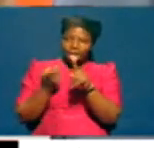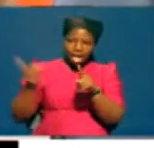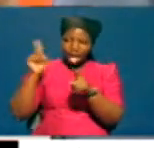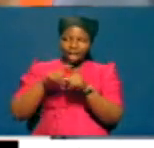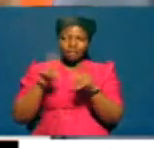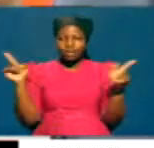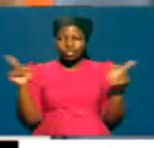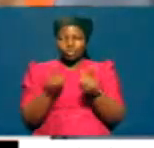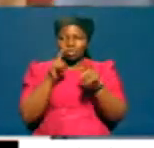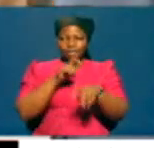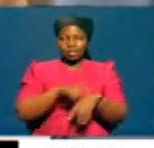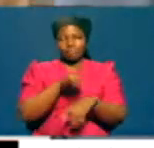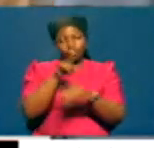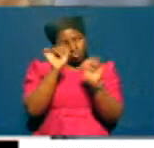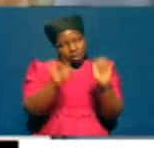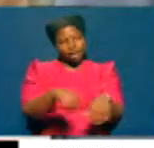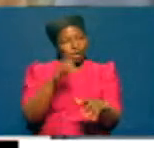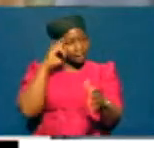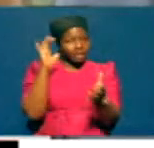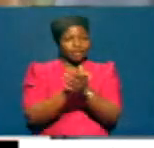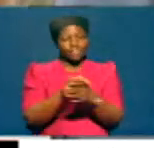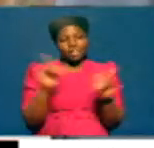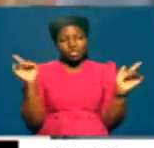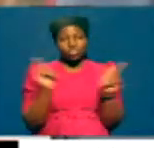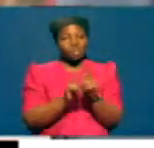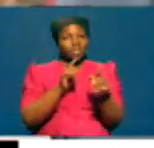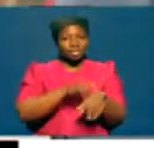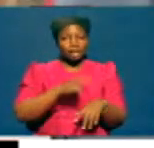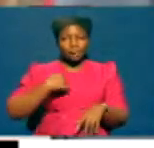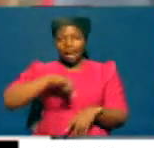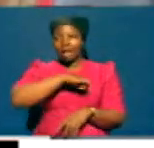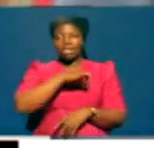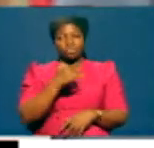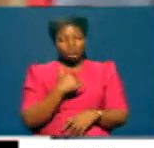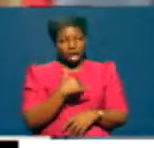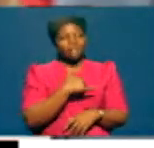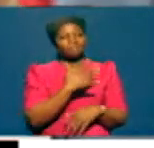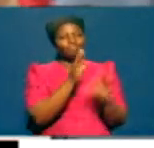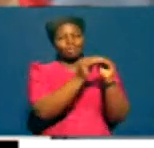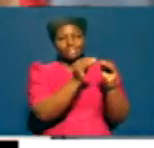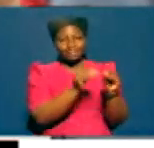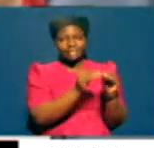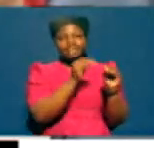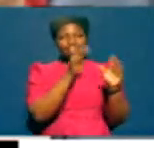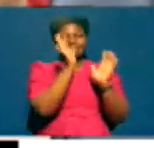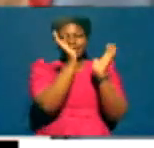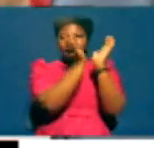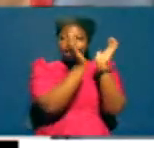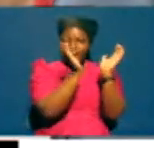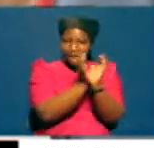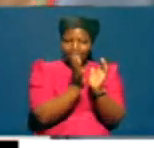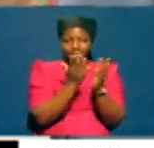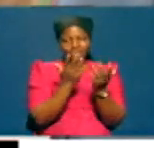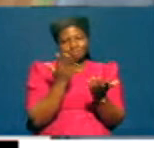In the shortest time, we are going to be delegates in Kasarani. The delegates Congress, Indio.